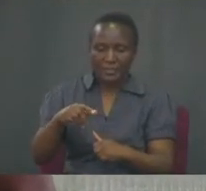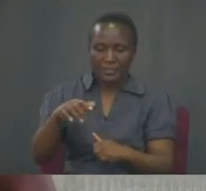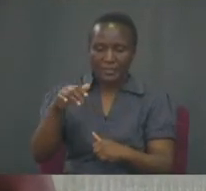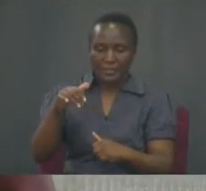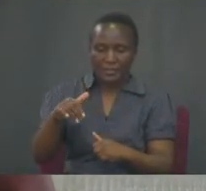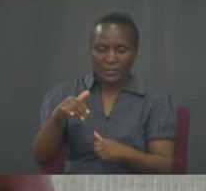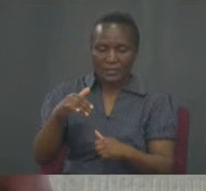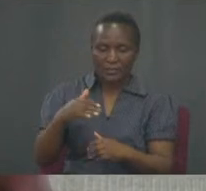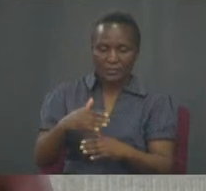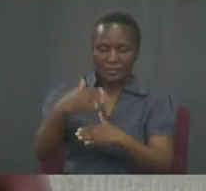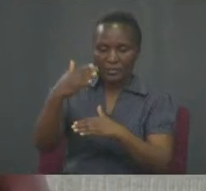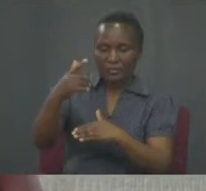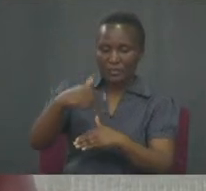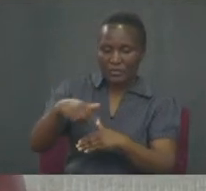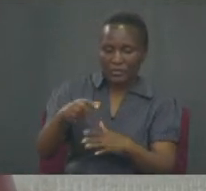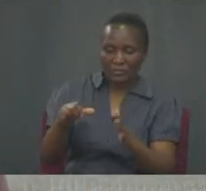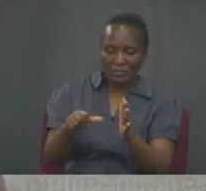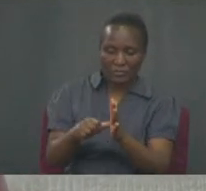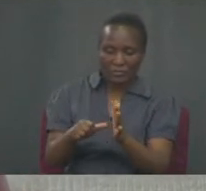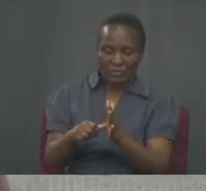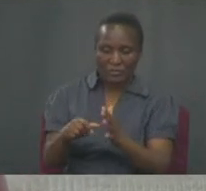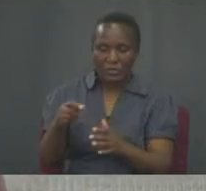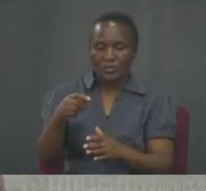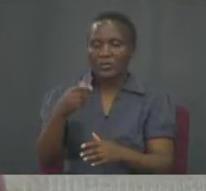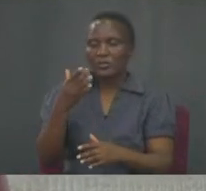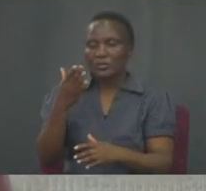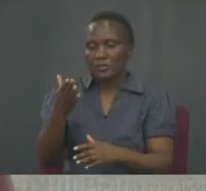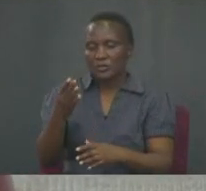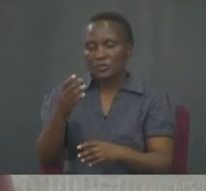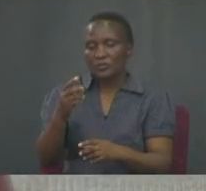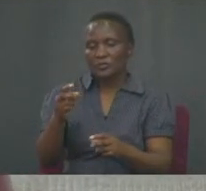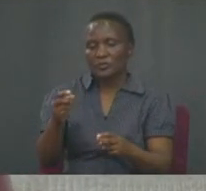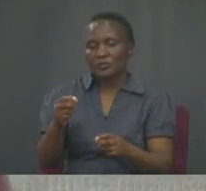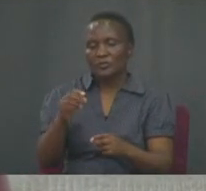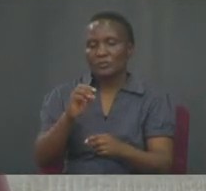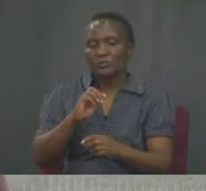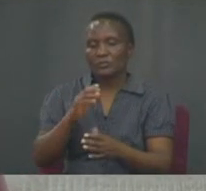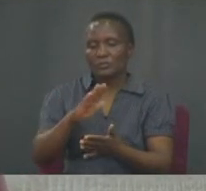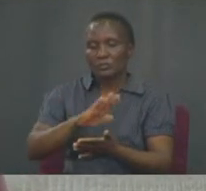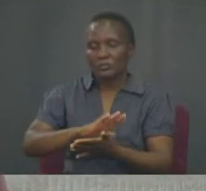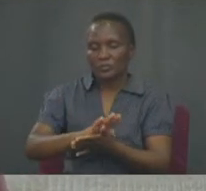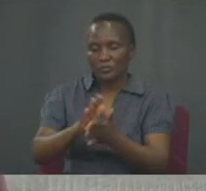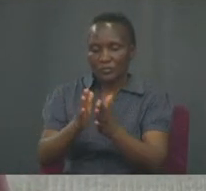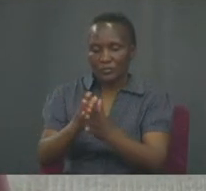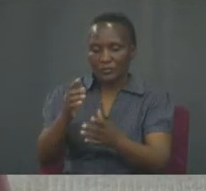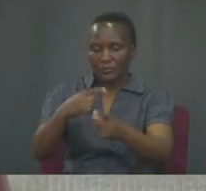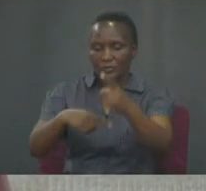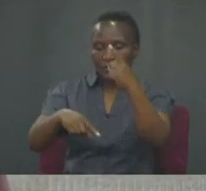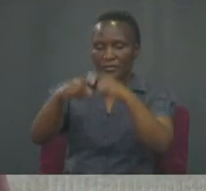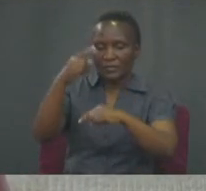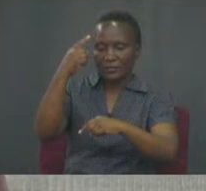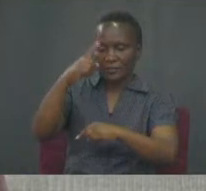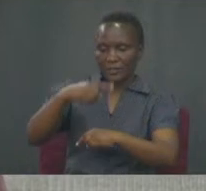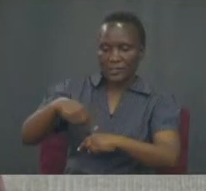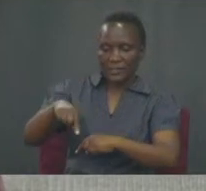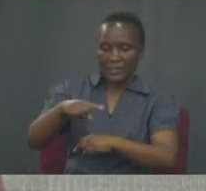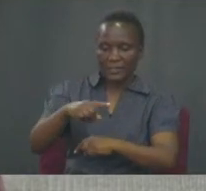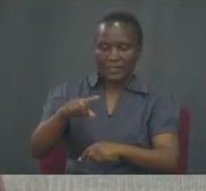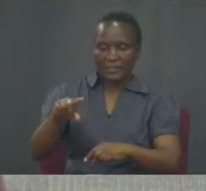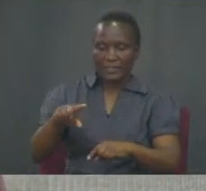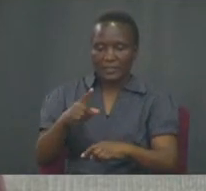our circumstances, you have already assured us victory. Enable us to believe. As we walk